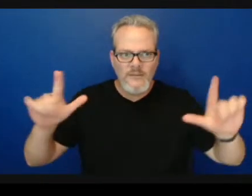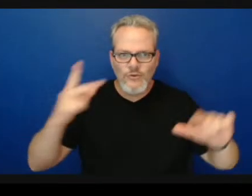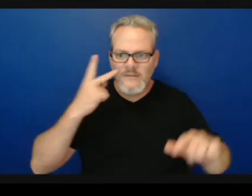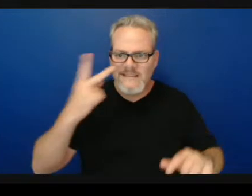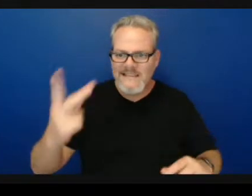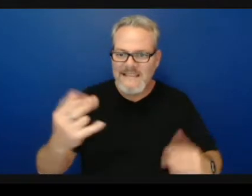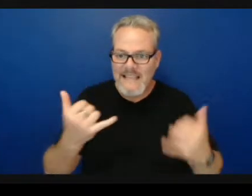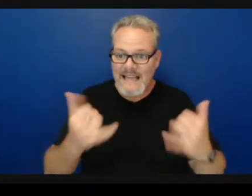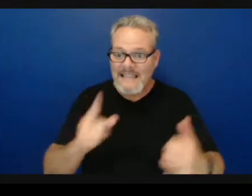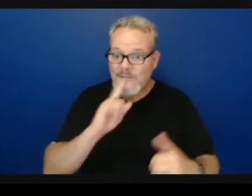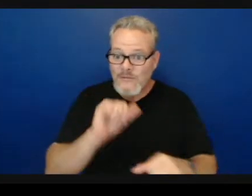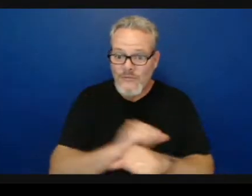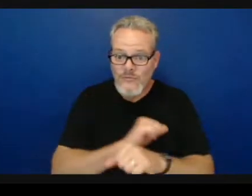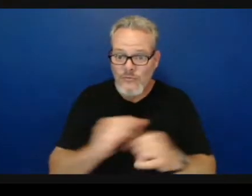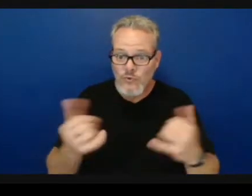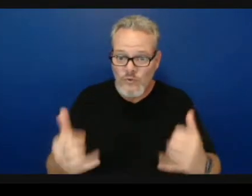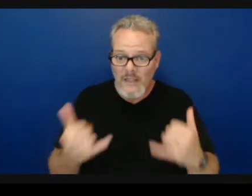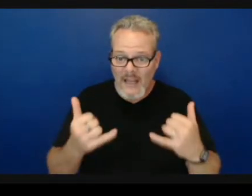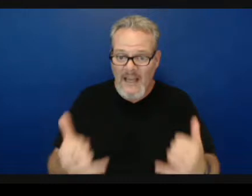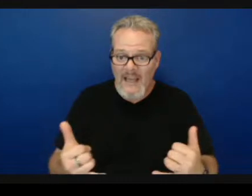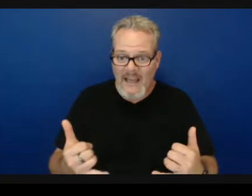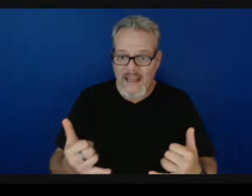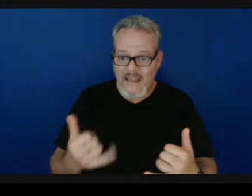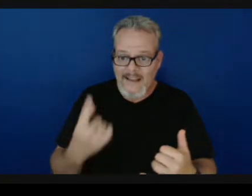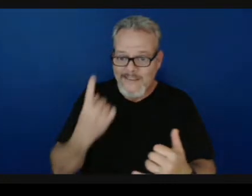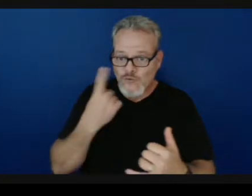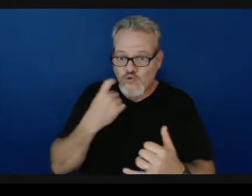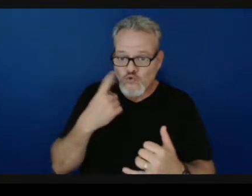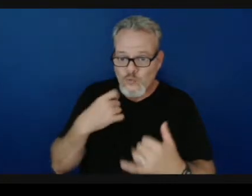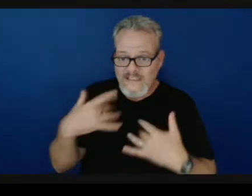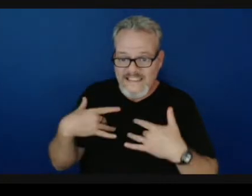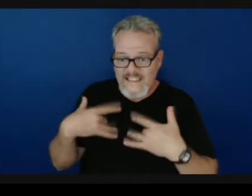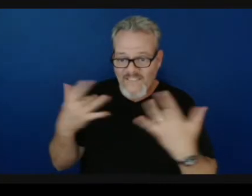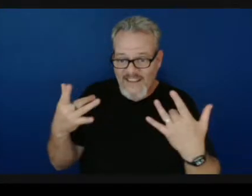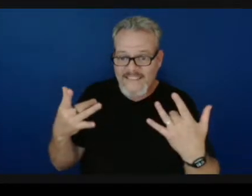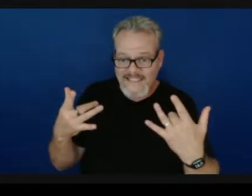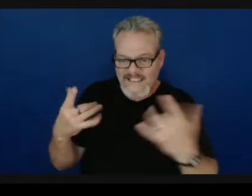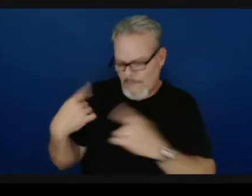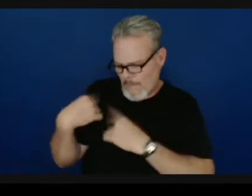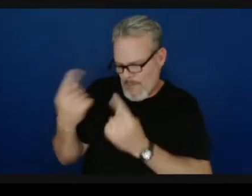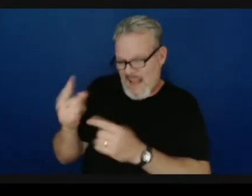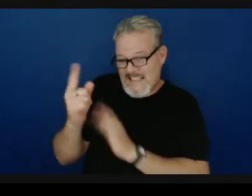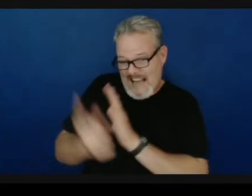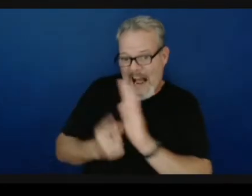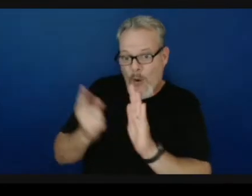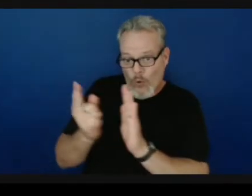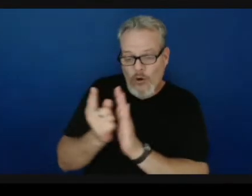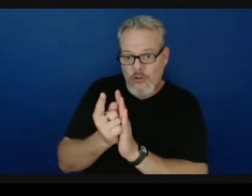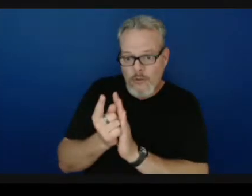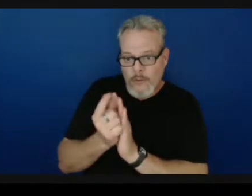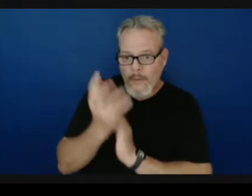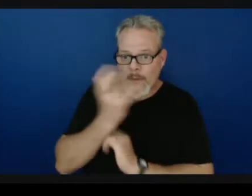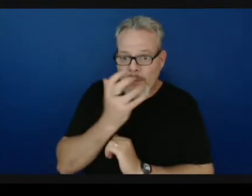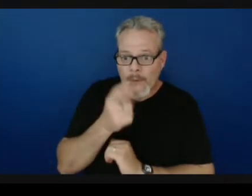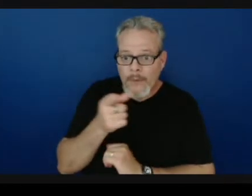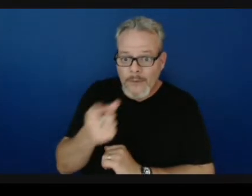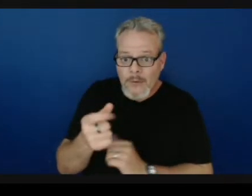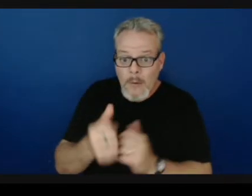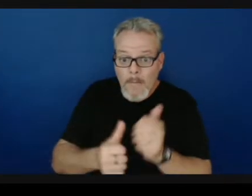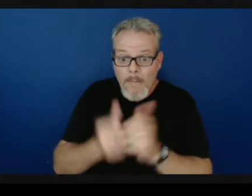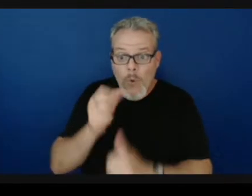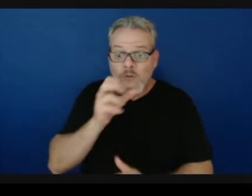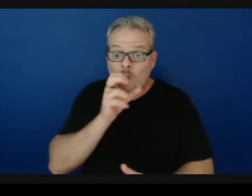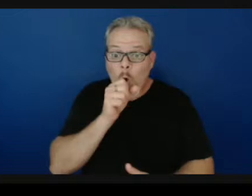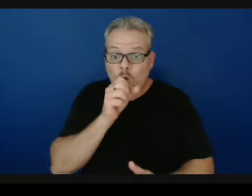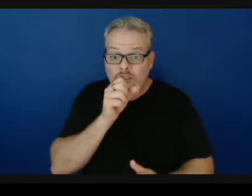it looks like the most recent events within the last hour now have returned back to this upper east rift zone here. But you see most of the oranges are actually over